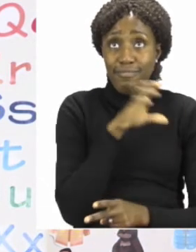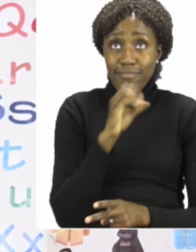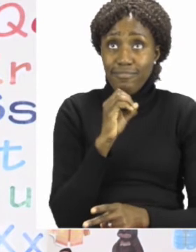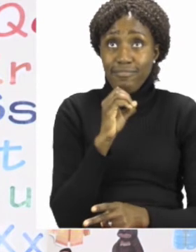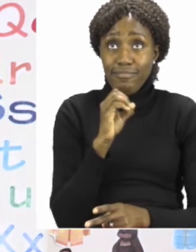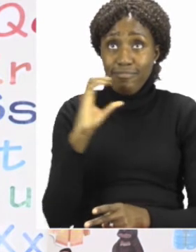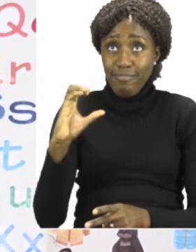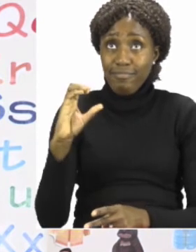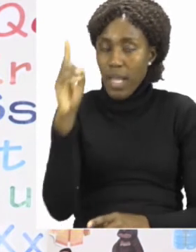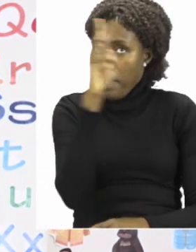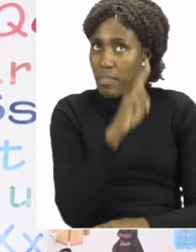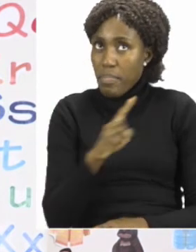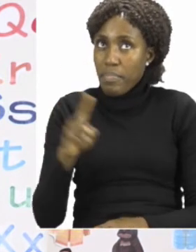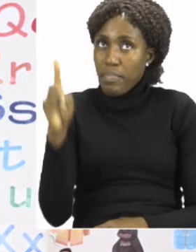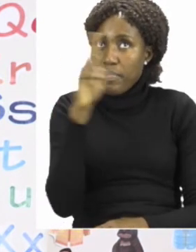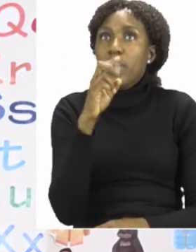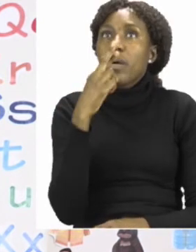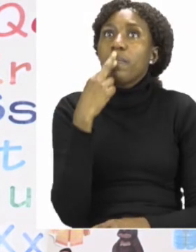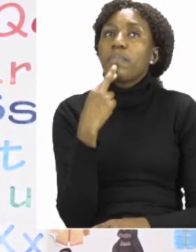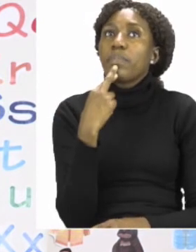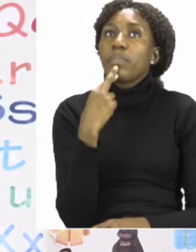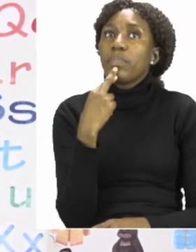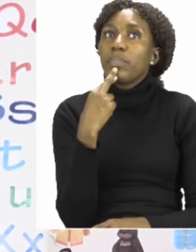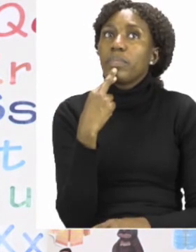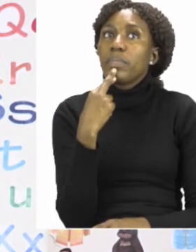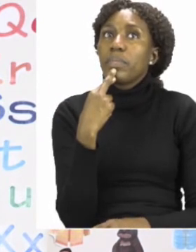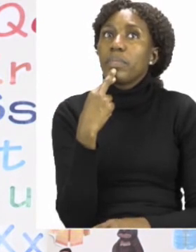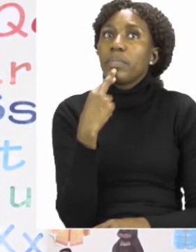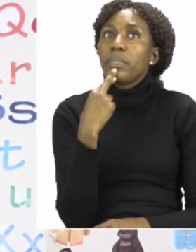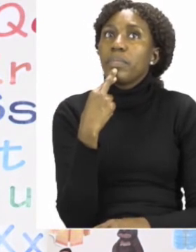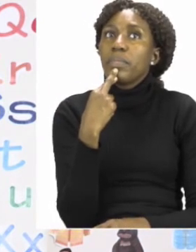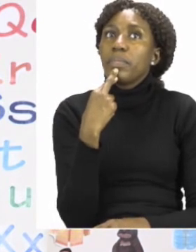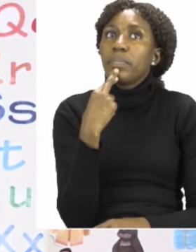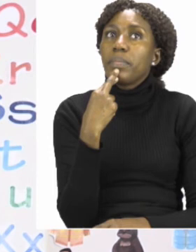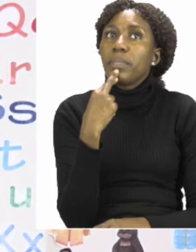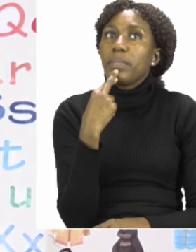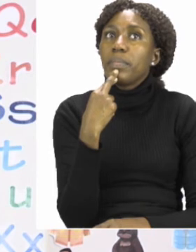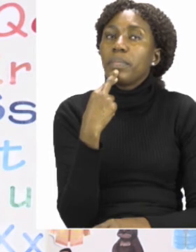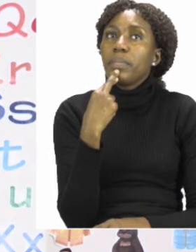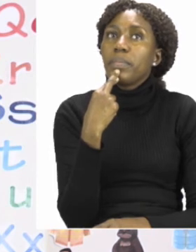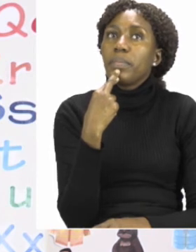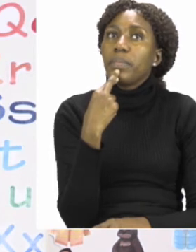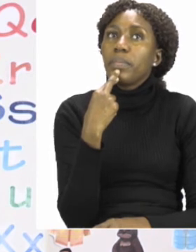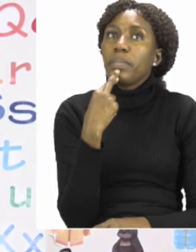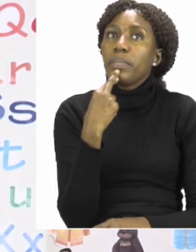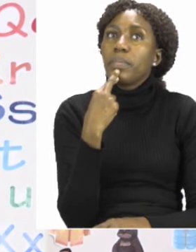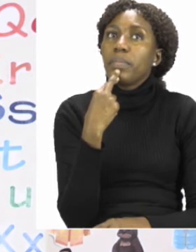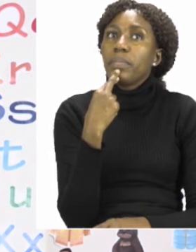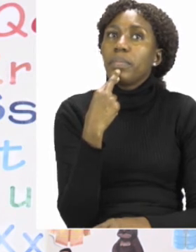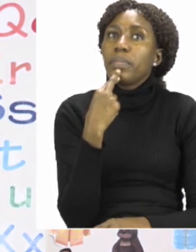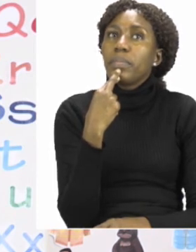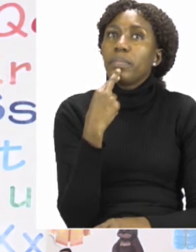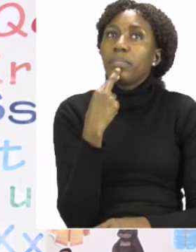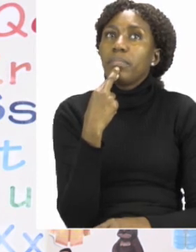There they are. So you're going to use red to circle all the 10-cent coins.